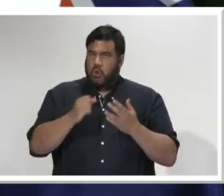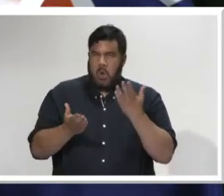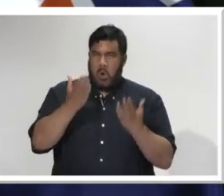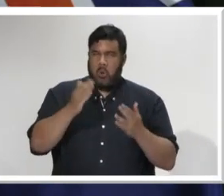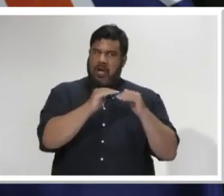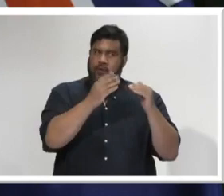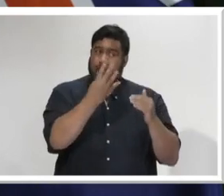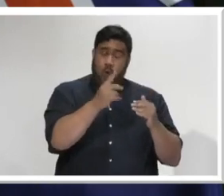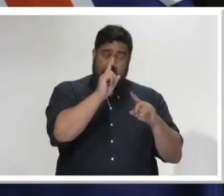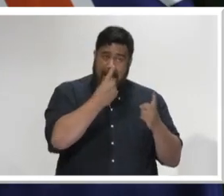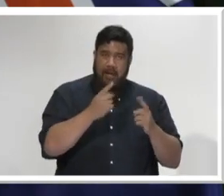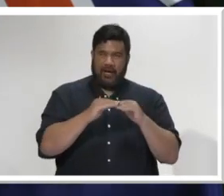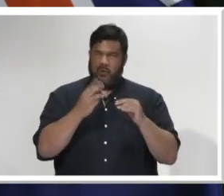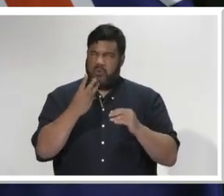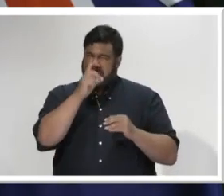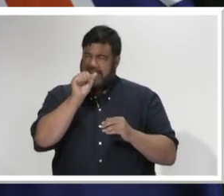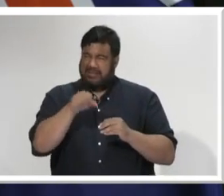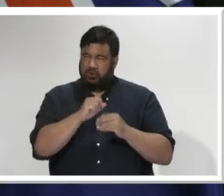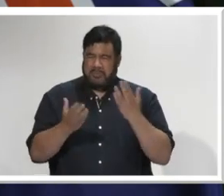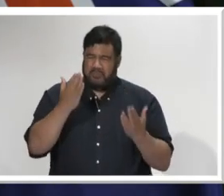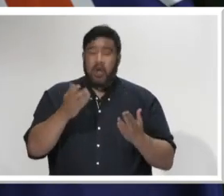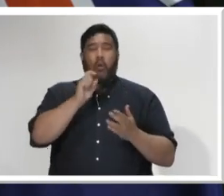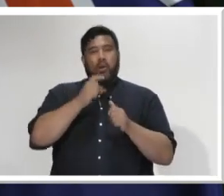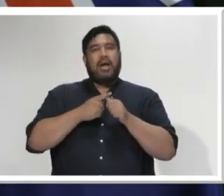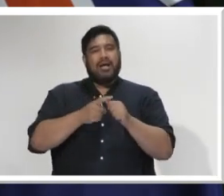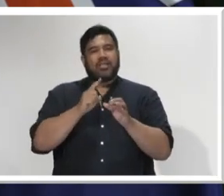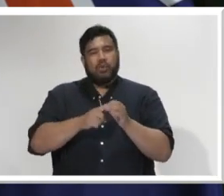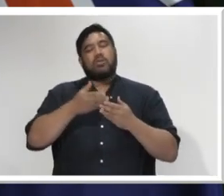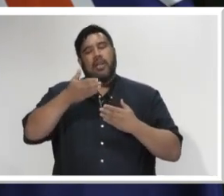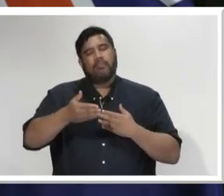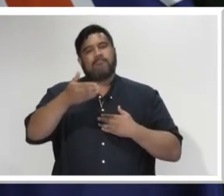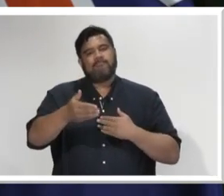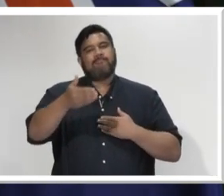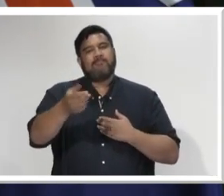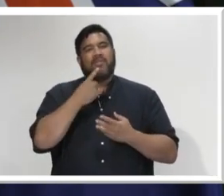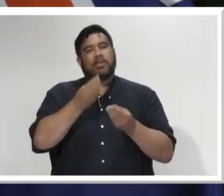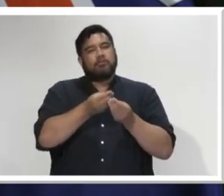guidance that is available, some of those questions will certainly be answered.